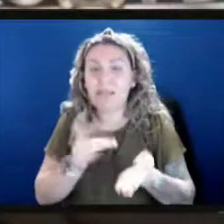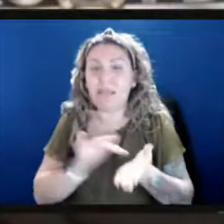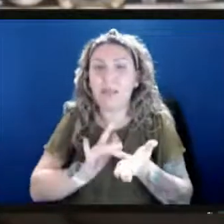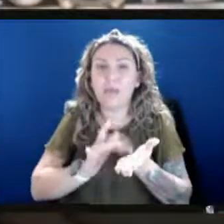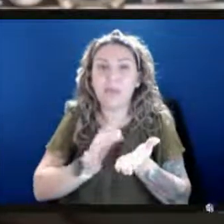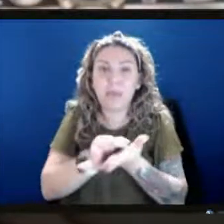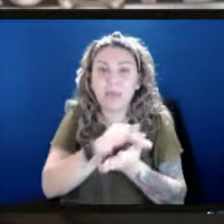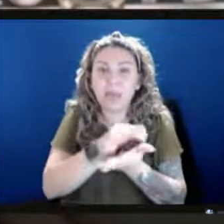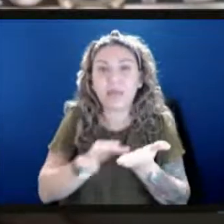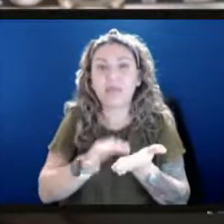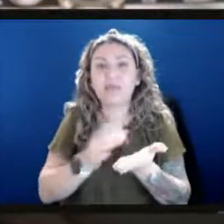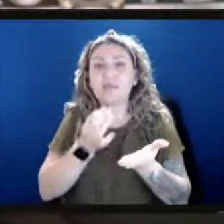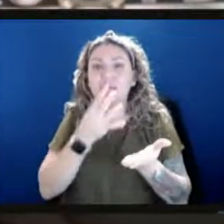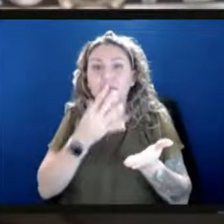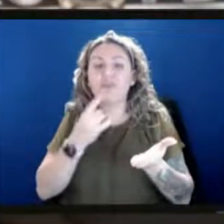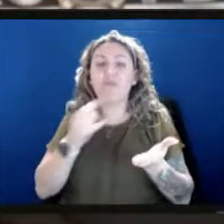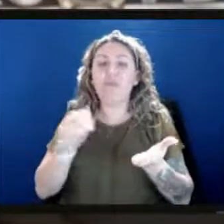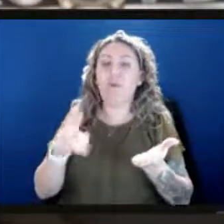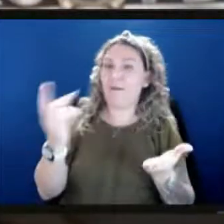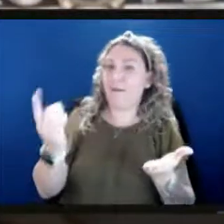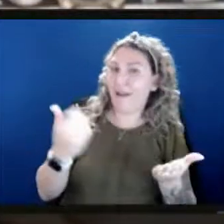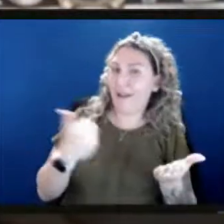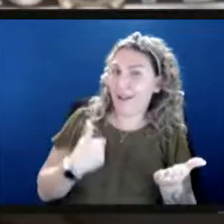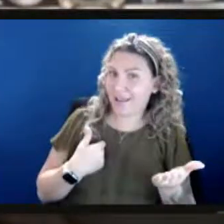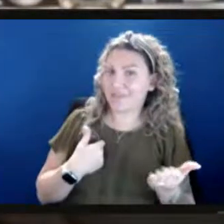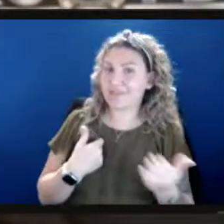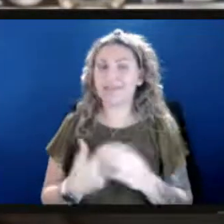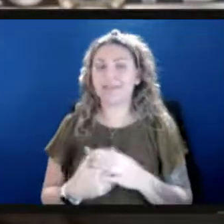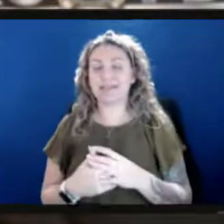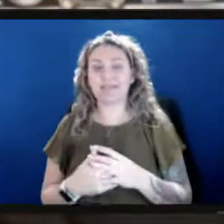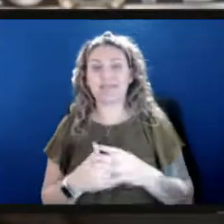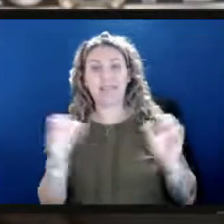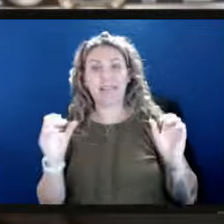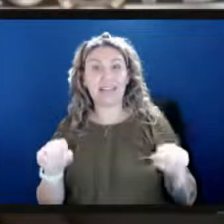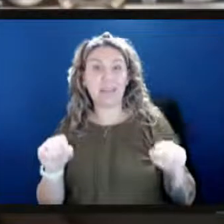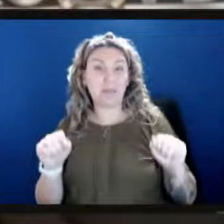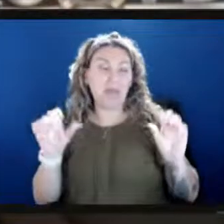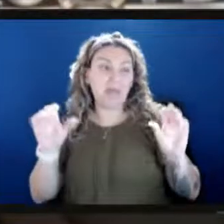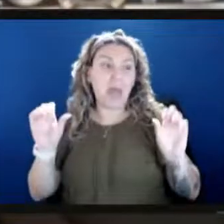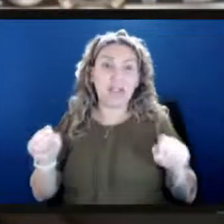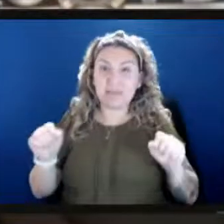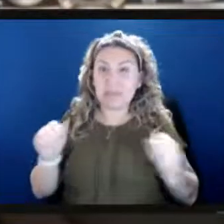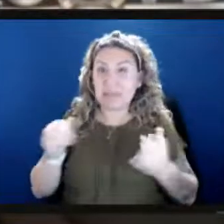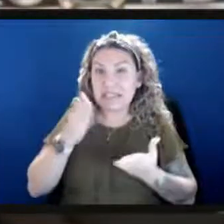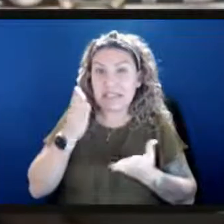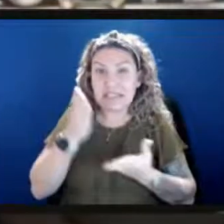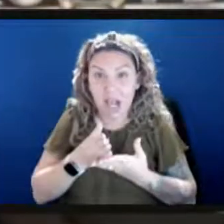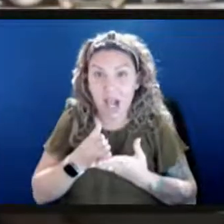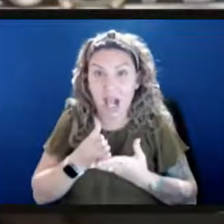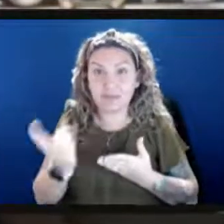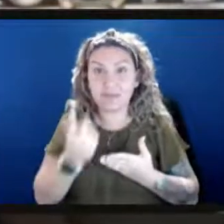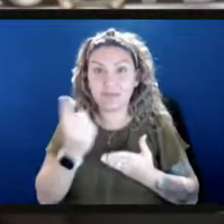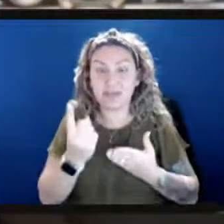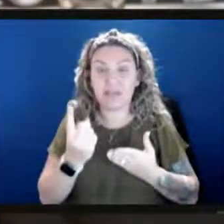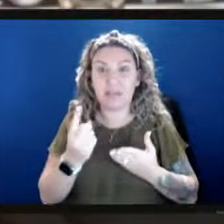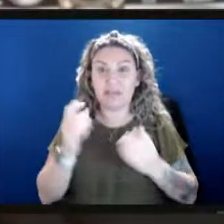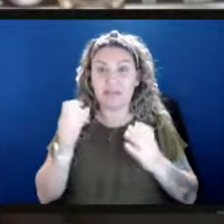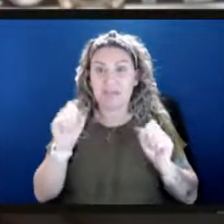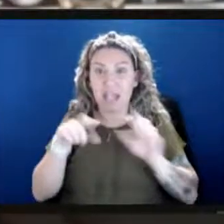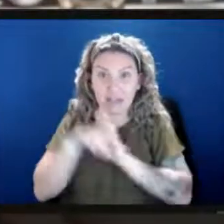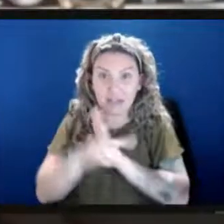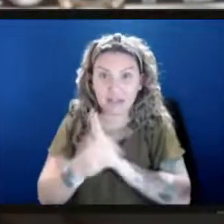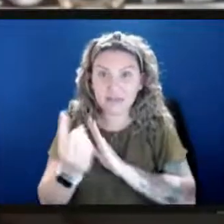that has them and can potentially stop something that could kill somebody by speaking